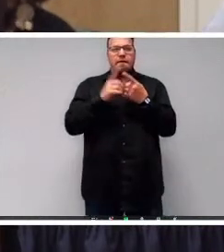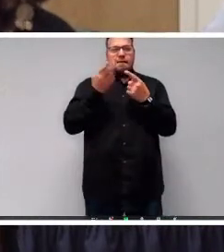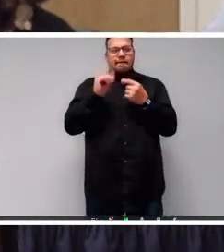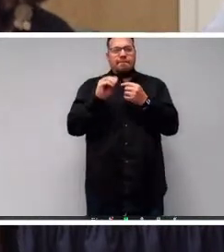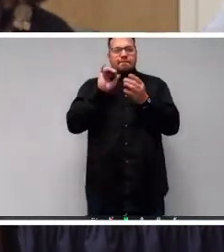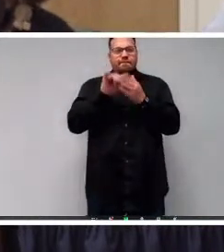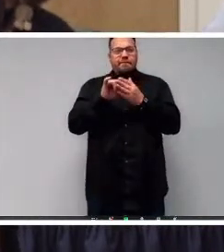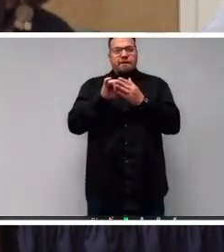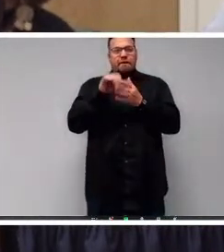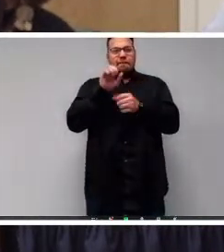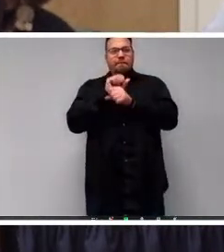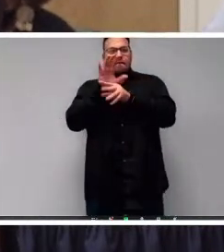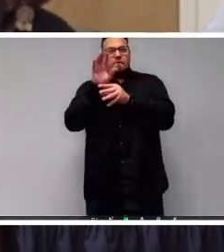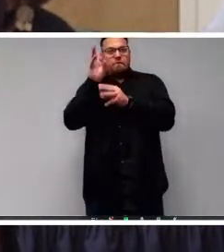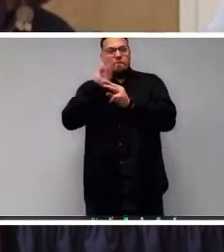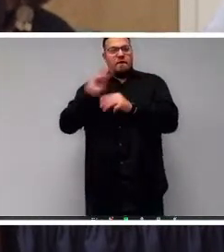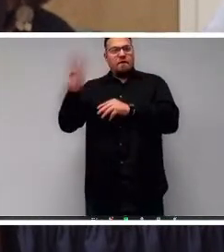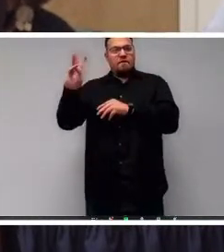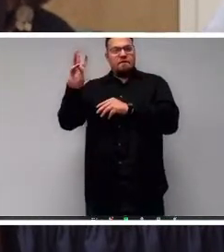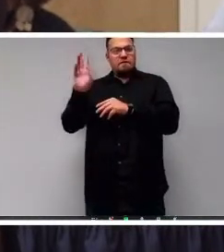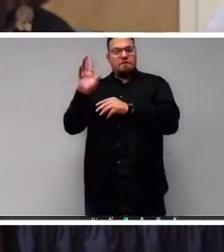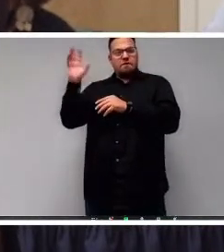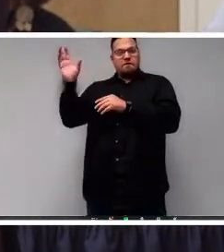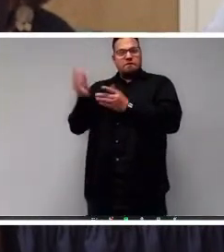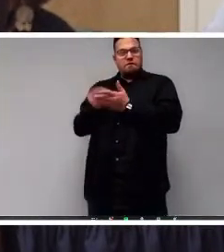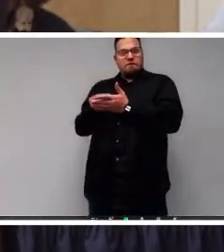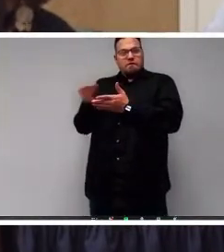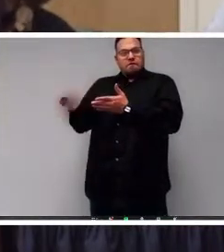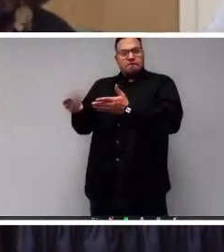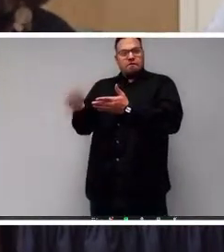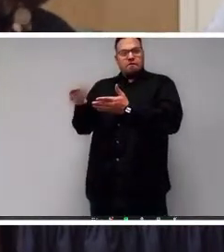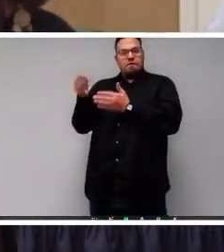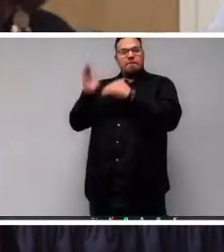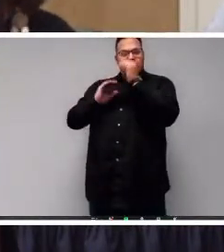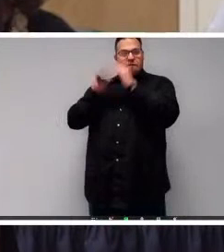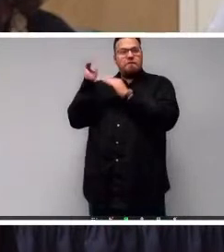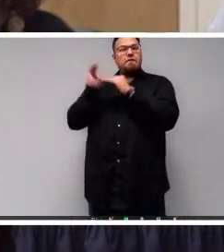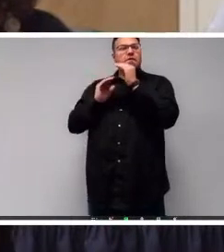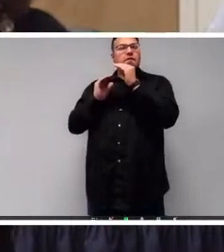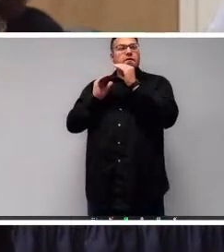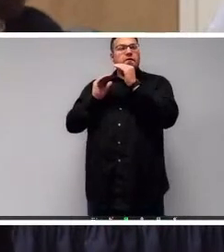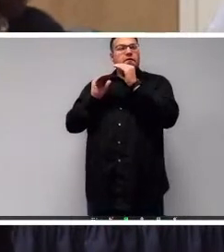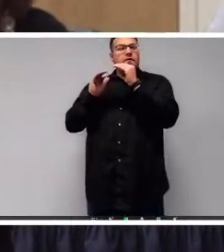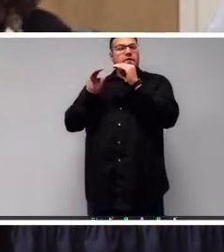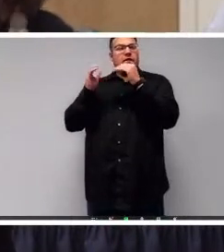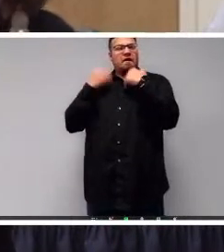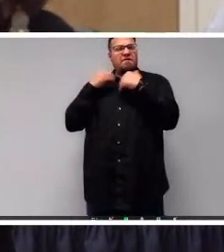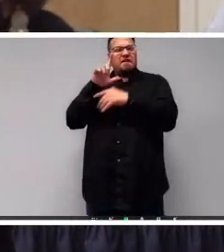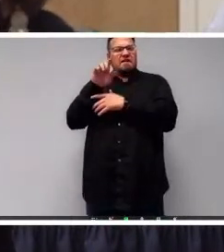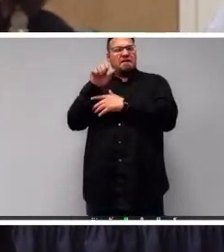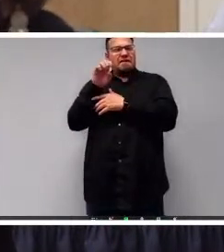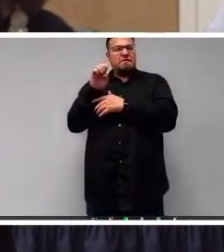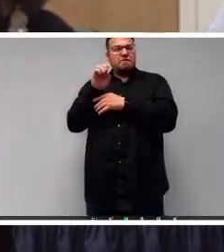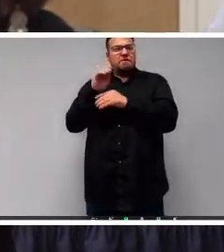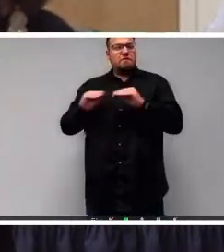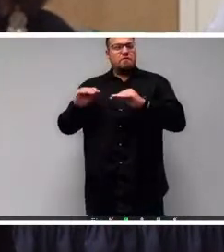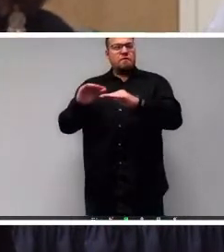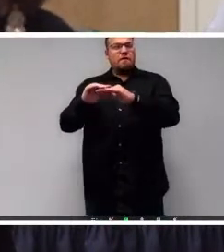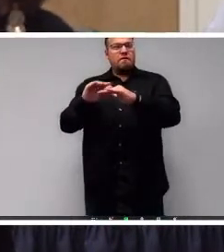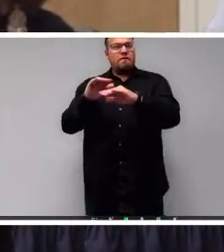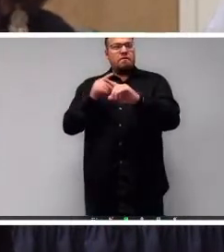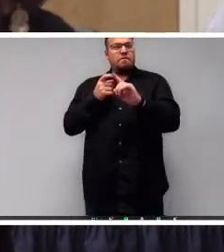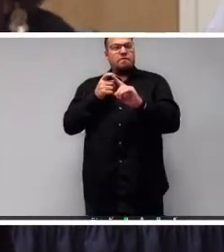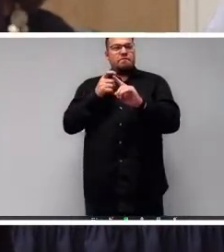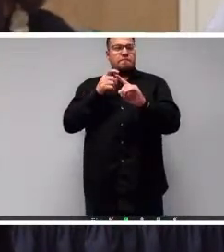Mountain West acquired purchased the buildings, and then they had a ground lease from SunTech